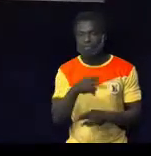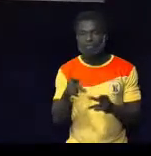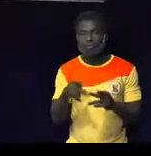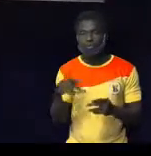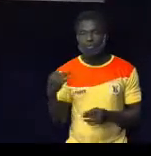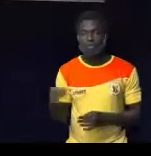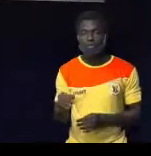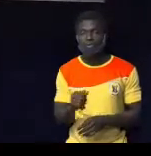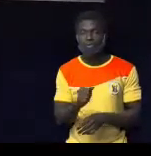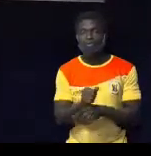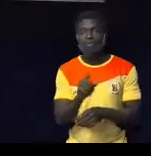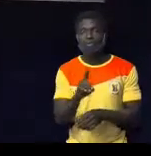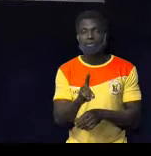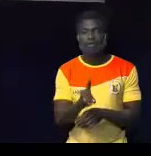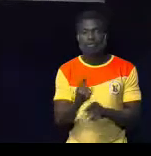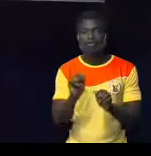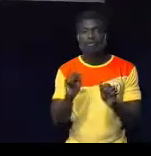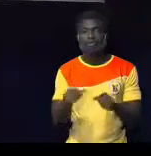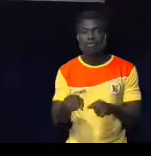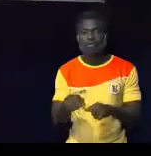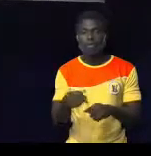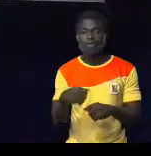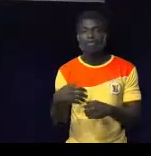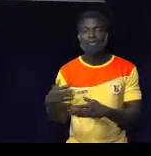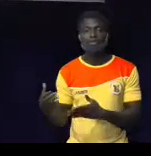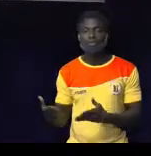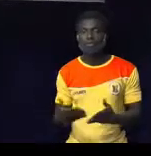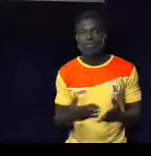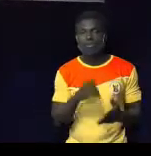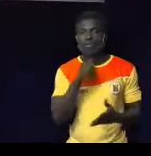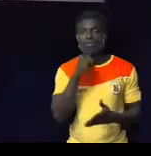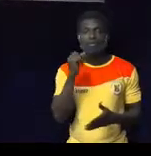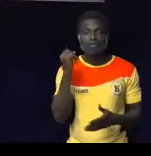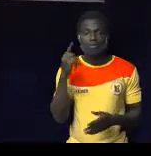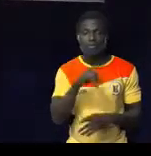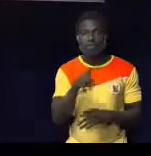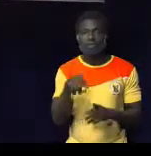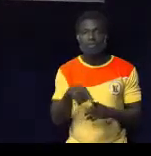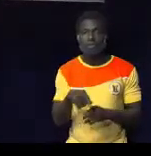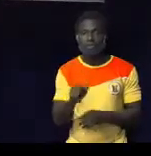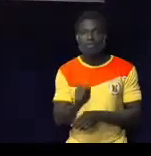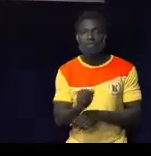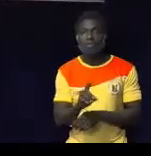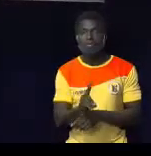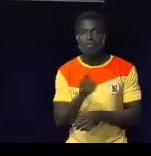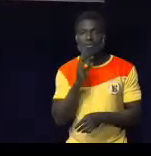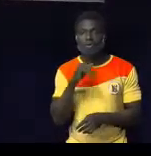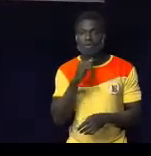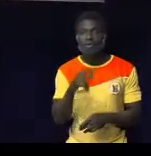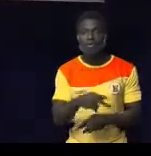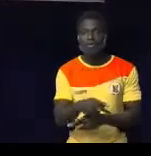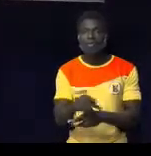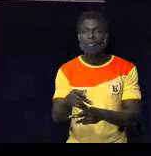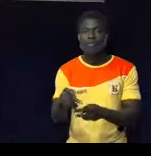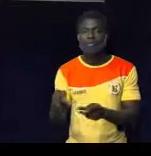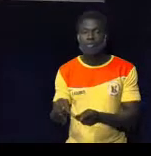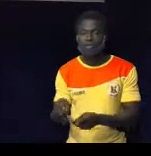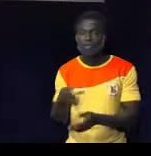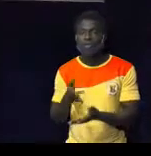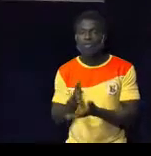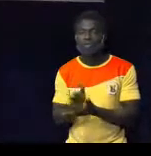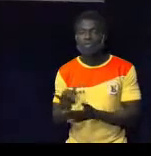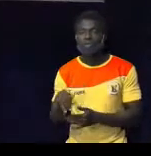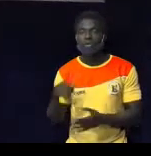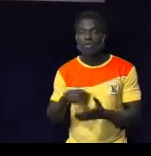Wrong placement of adverbs can cause misunderstanding. When adverbs are not placed correctly, it can give